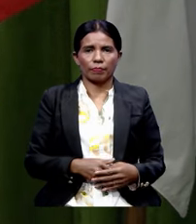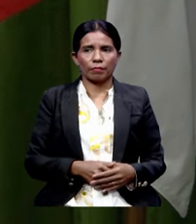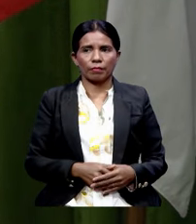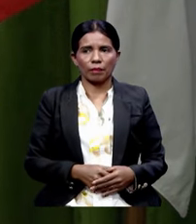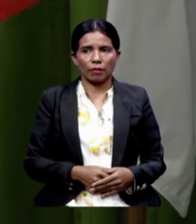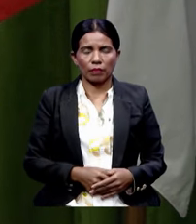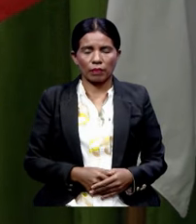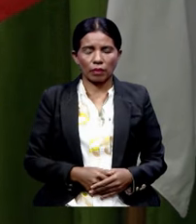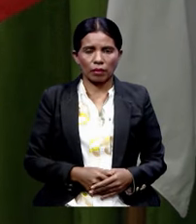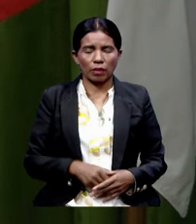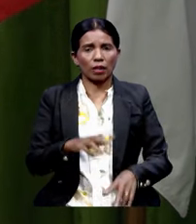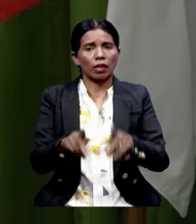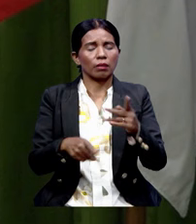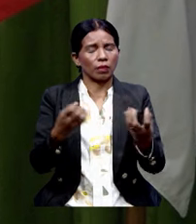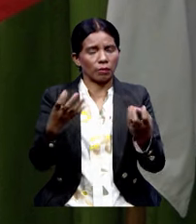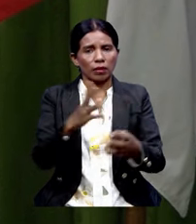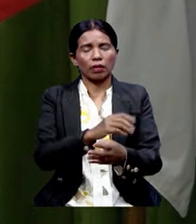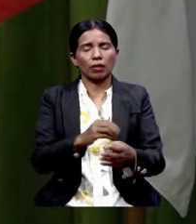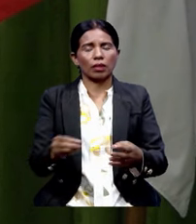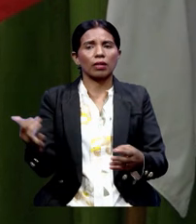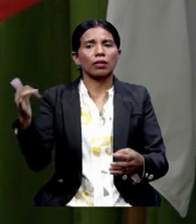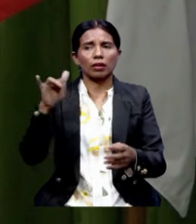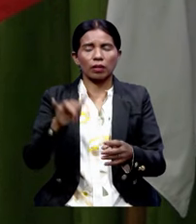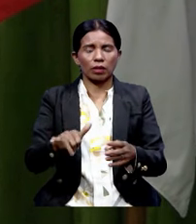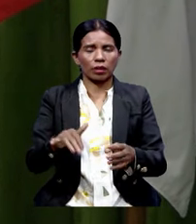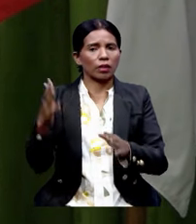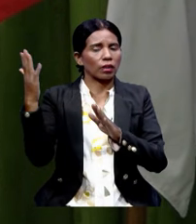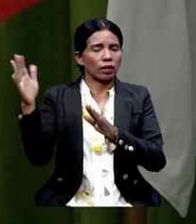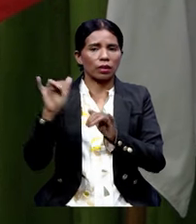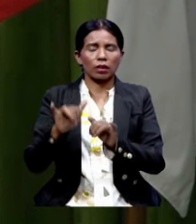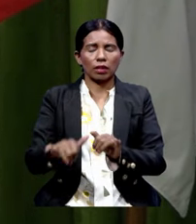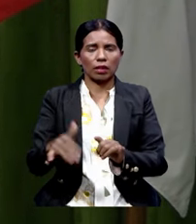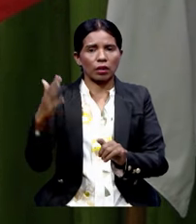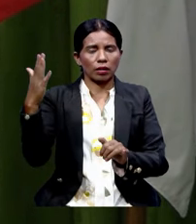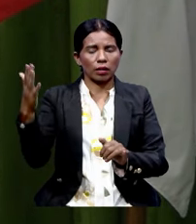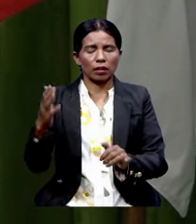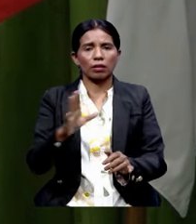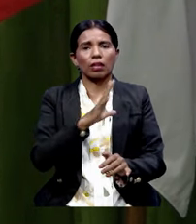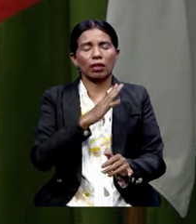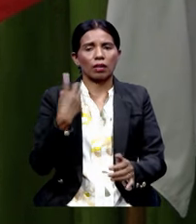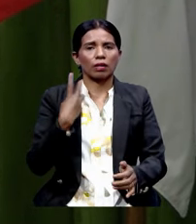Many of them still live in the ashes of health.